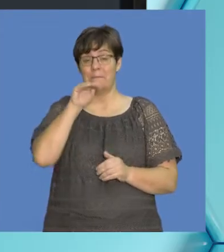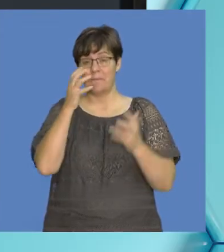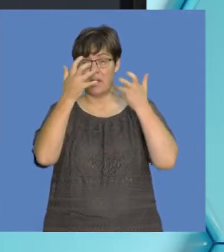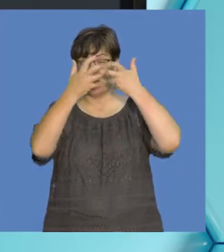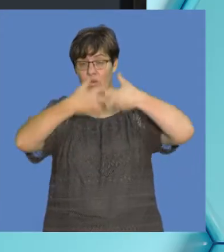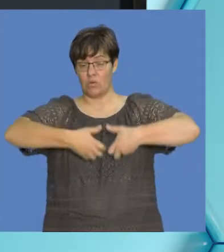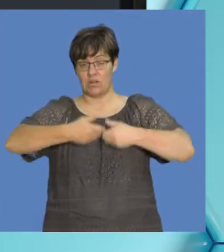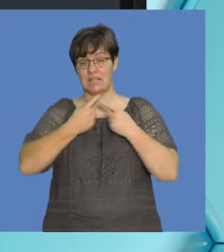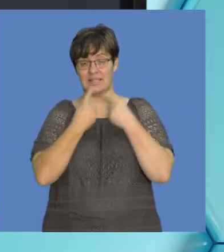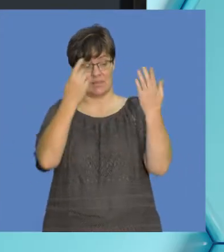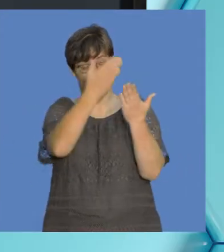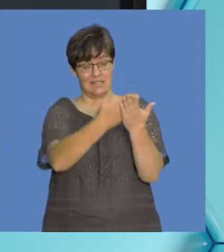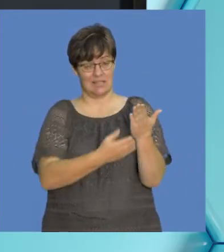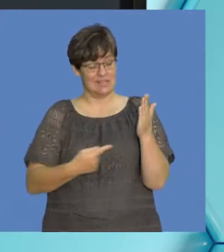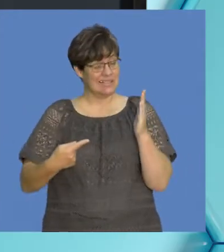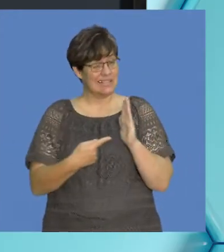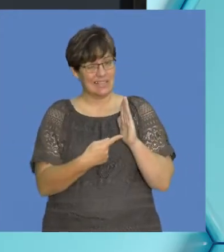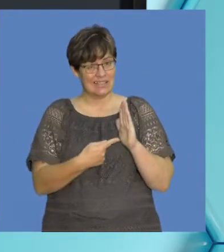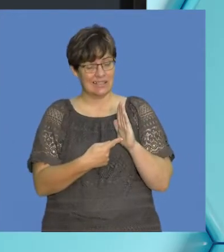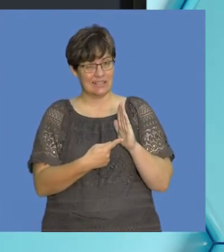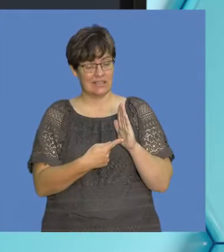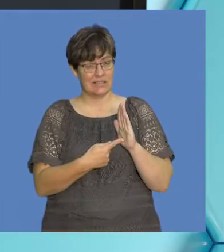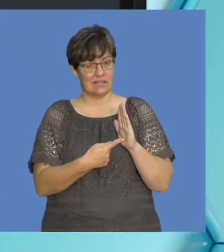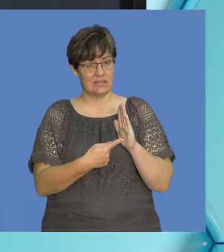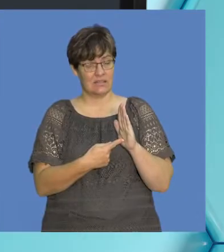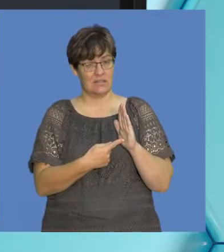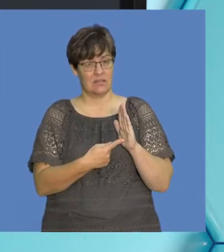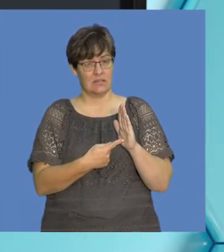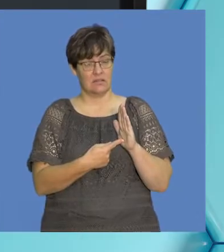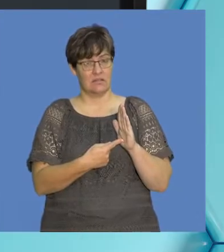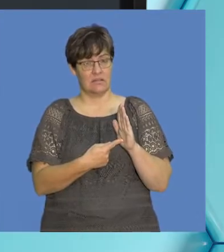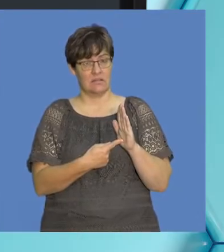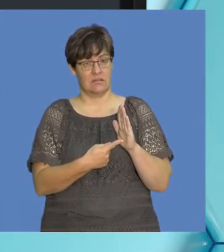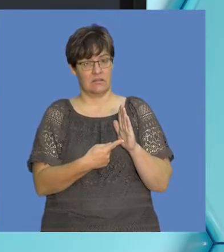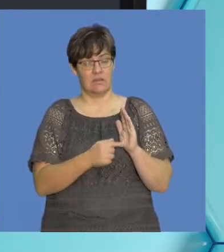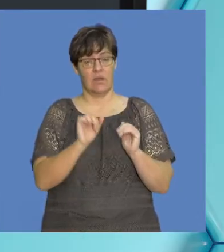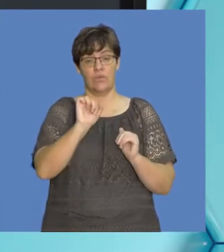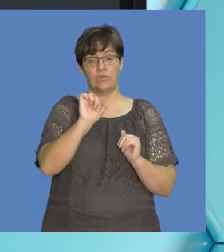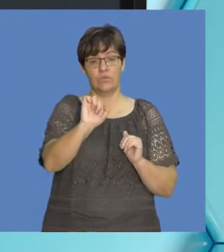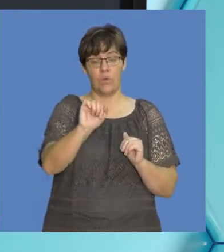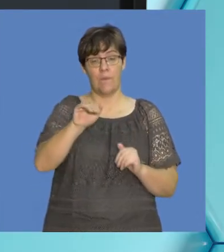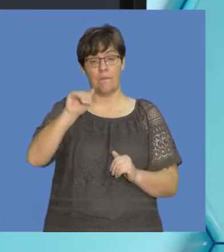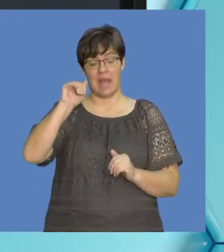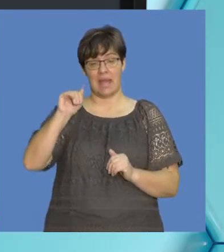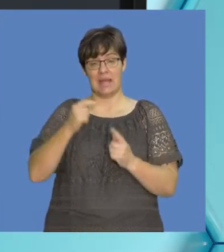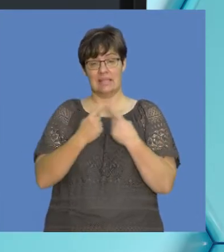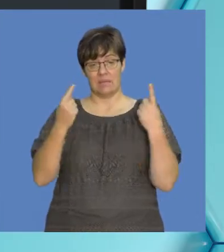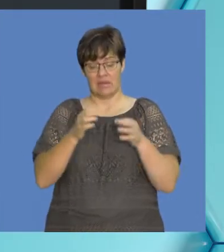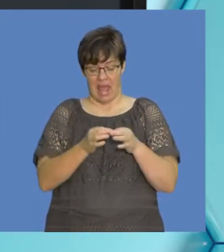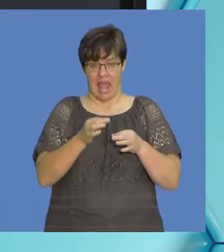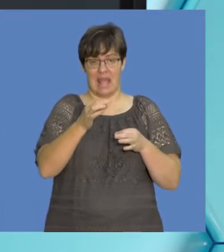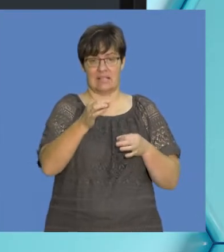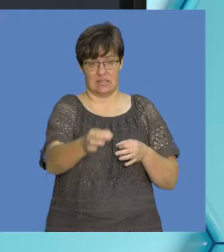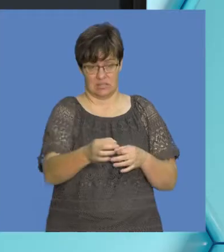statement is an extension of your bank statement. In other